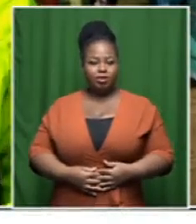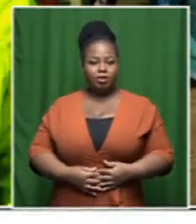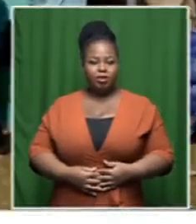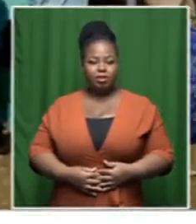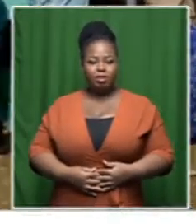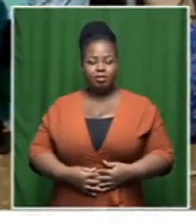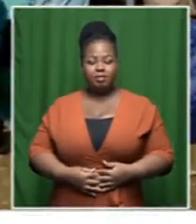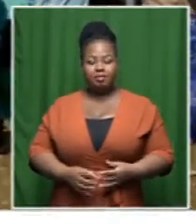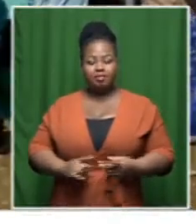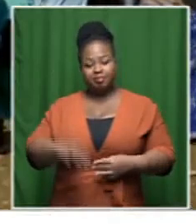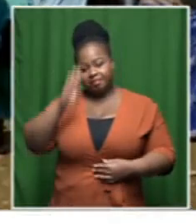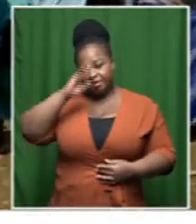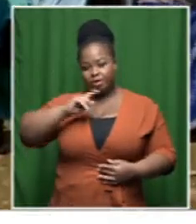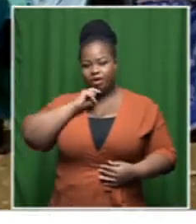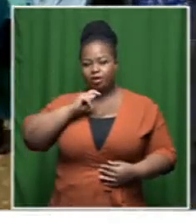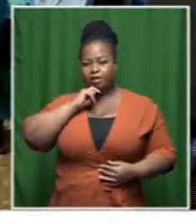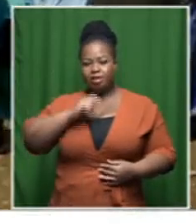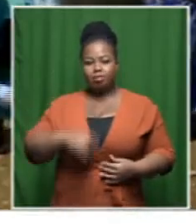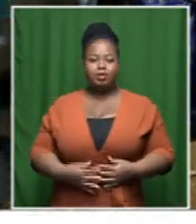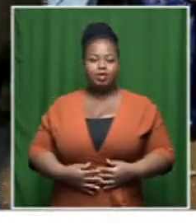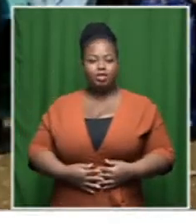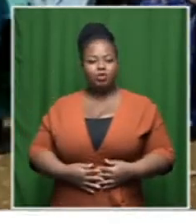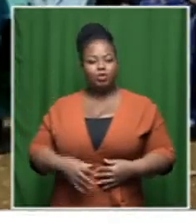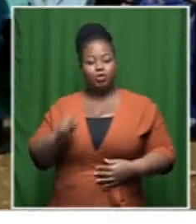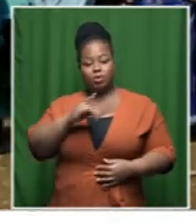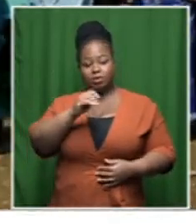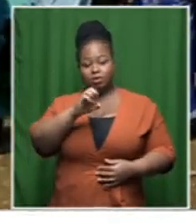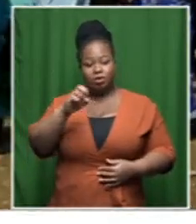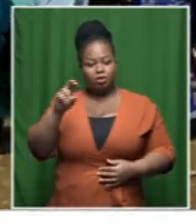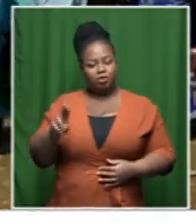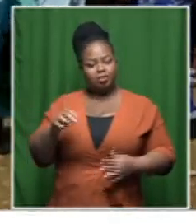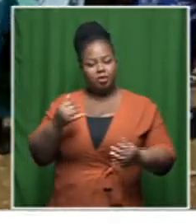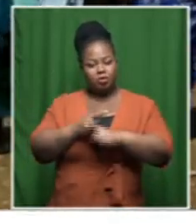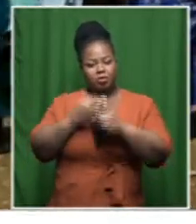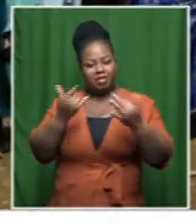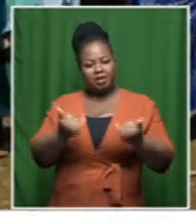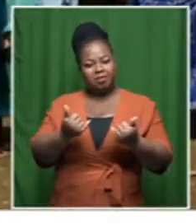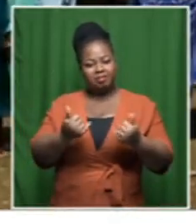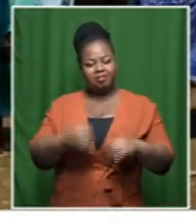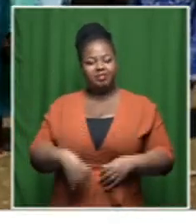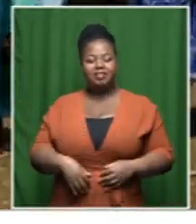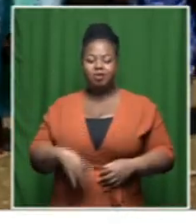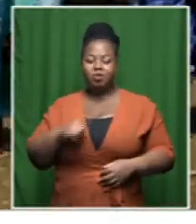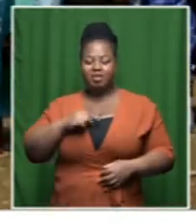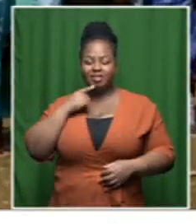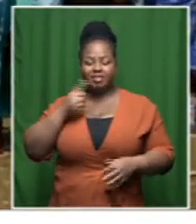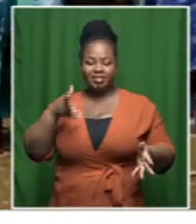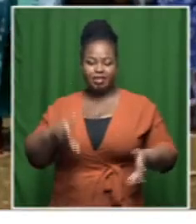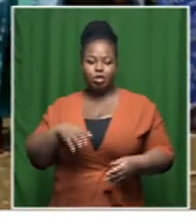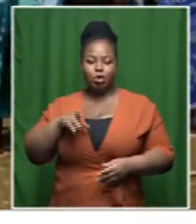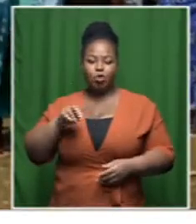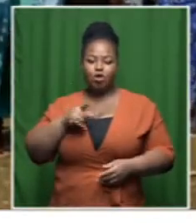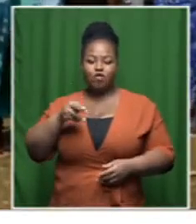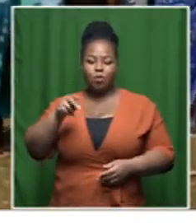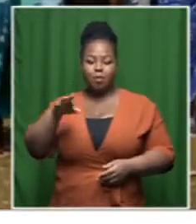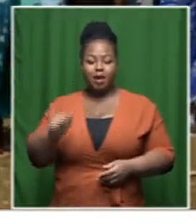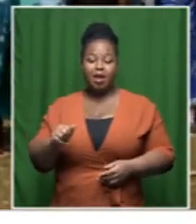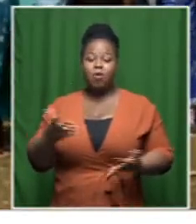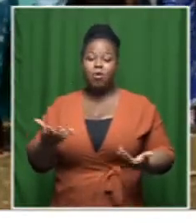Well, a very good morning to you and good morning to the SABC viewers. As you said, we are at Ngwavuma at